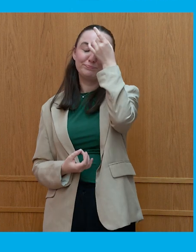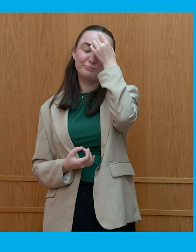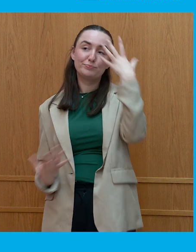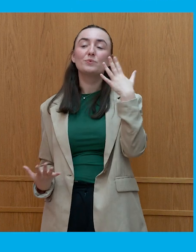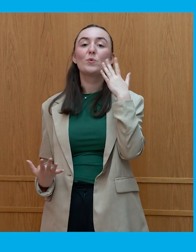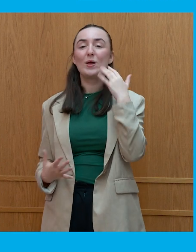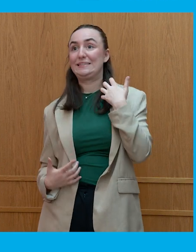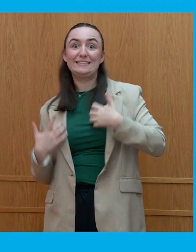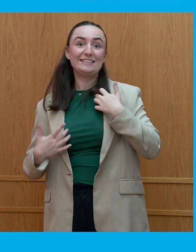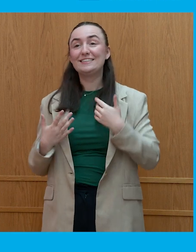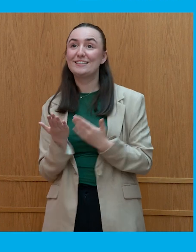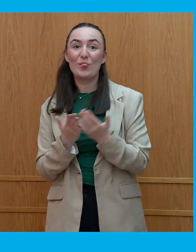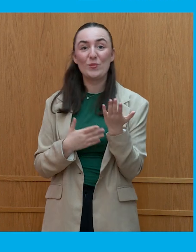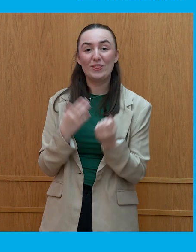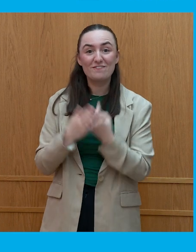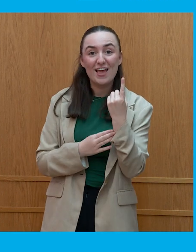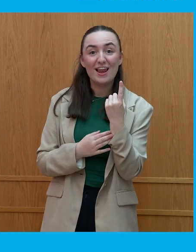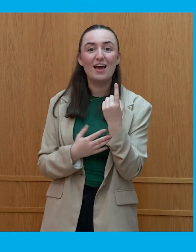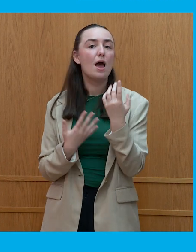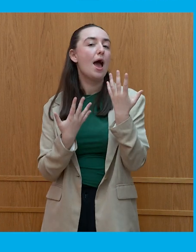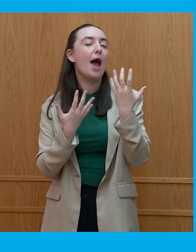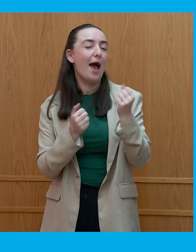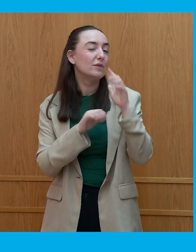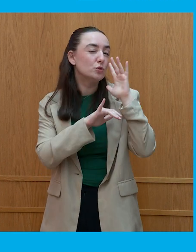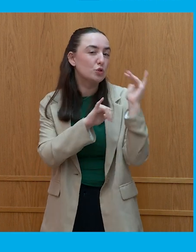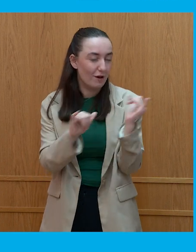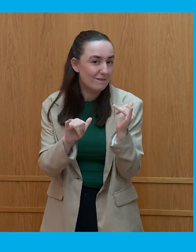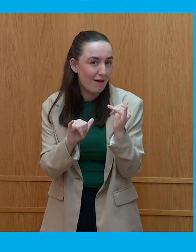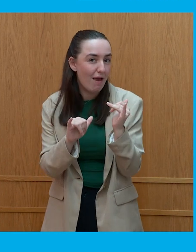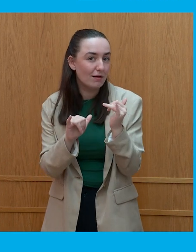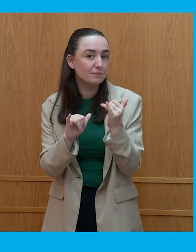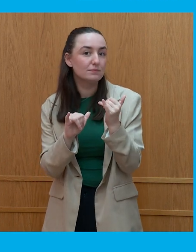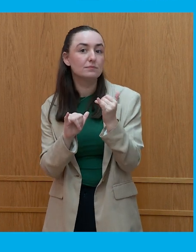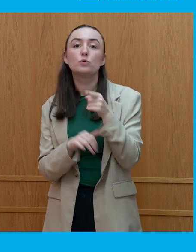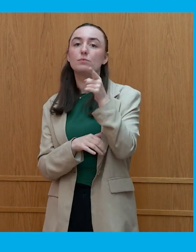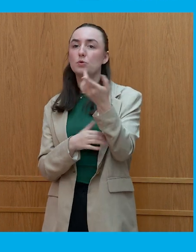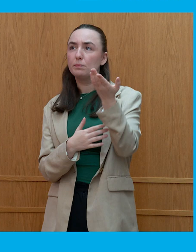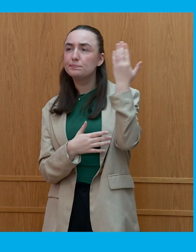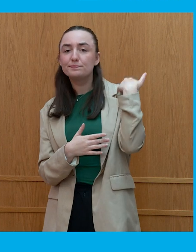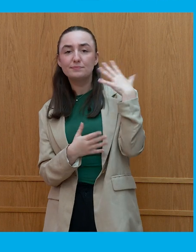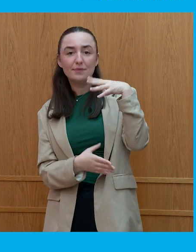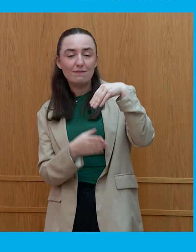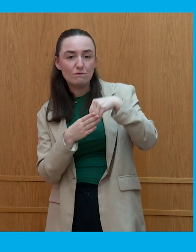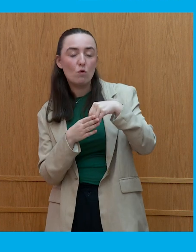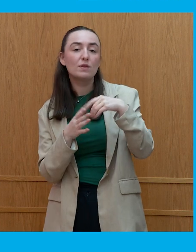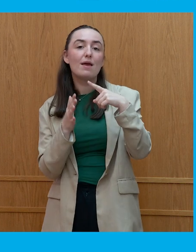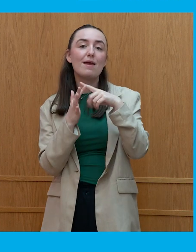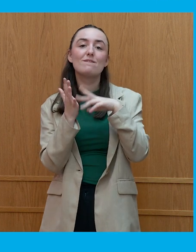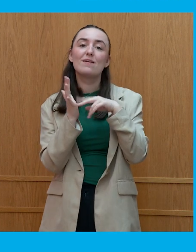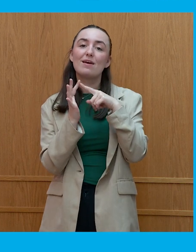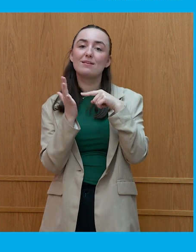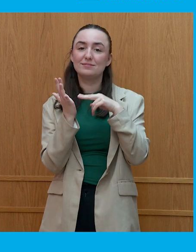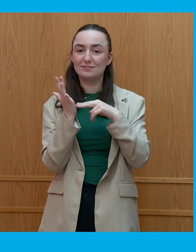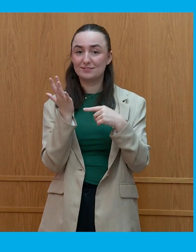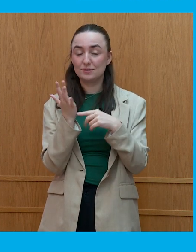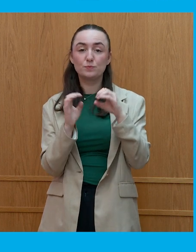excited. There is a survey which those of you who got involved with the Eventbrite tickets should be able